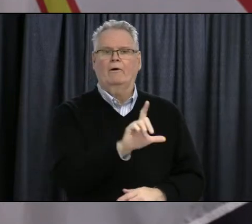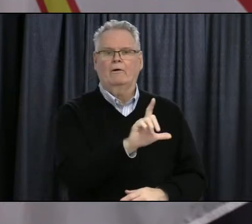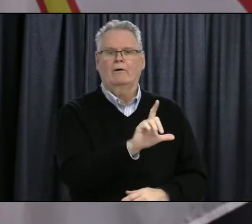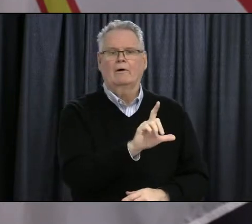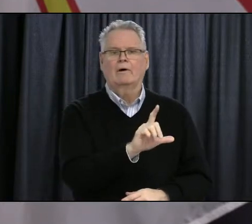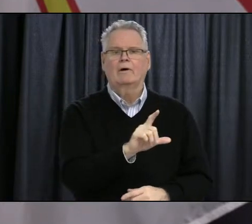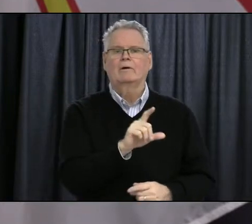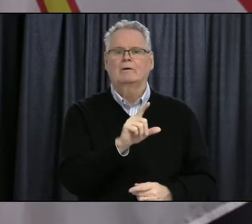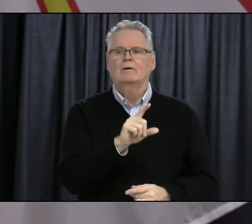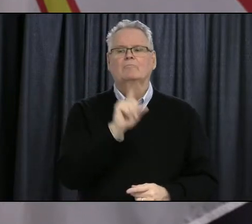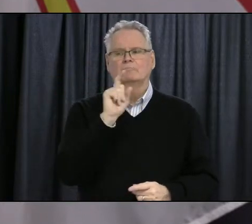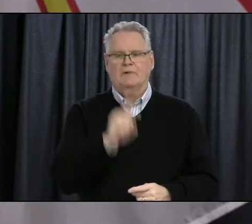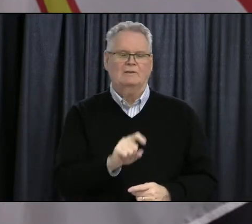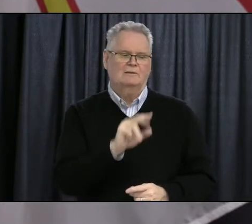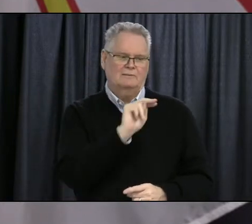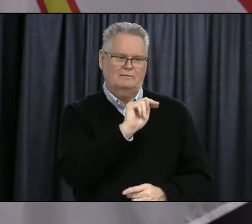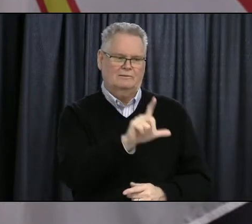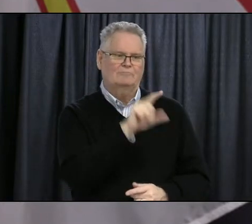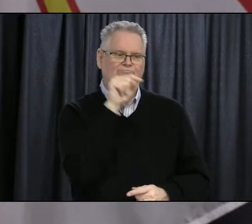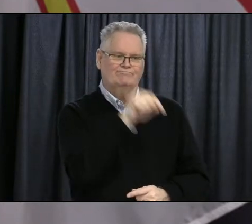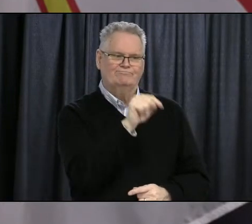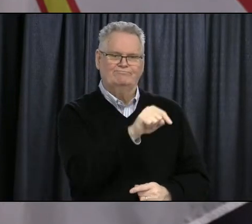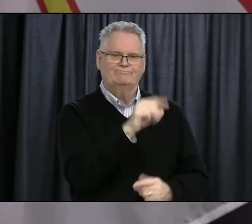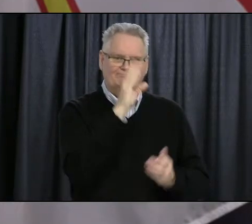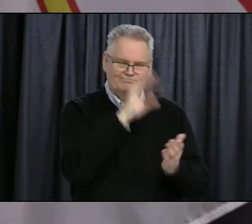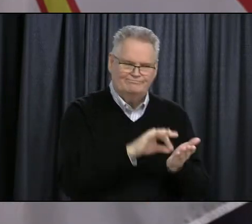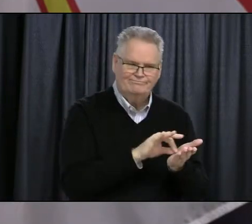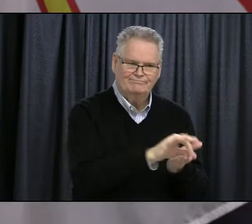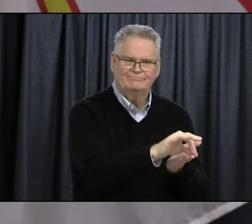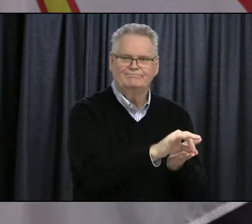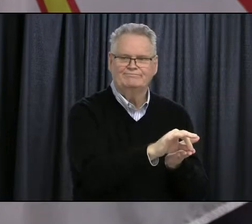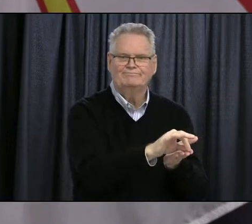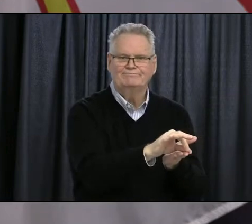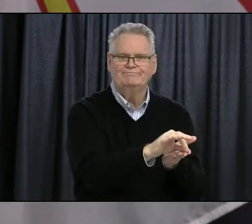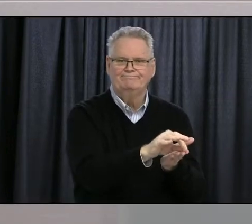do have a protocol for dealing with that.